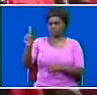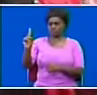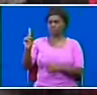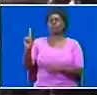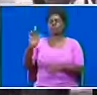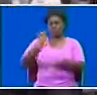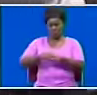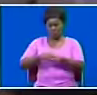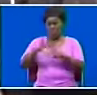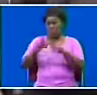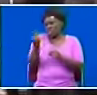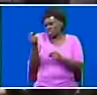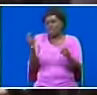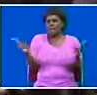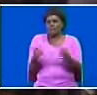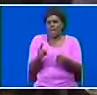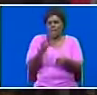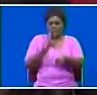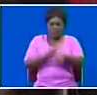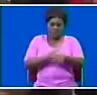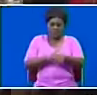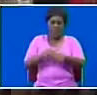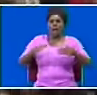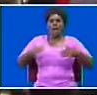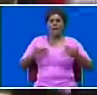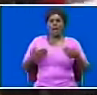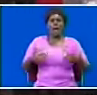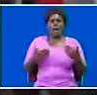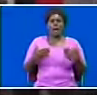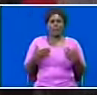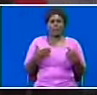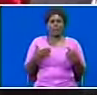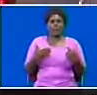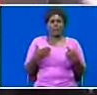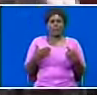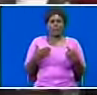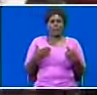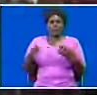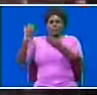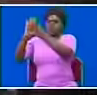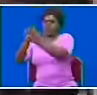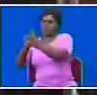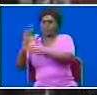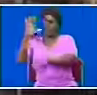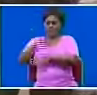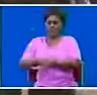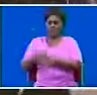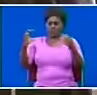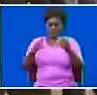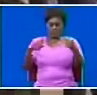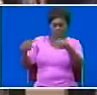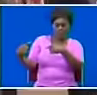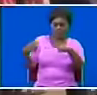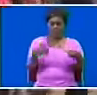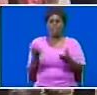was. But only for a short while, as the party quickly turned into chaos as Jubilee and NASA supporters fought running battles, bringing